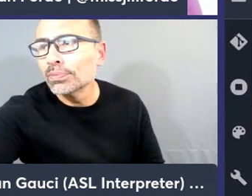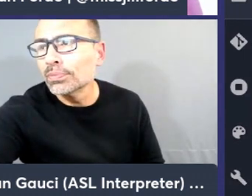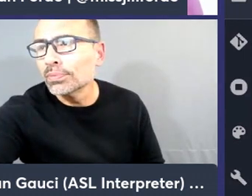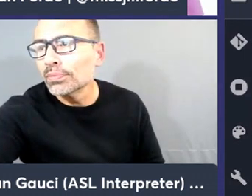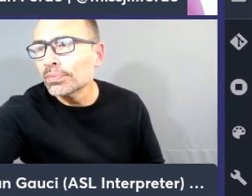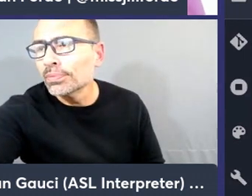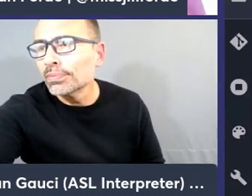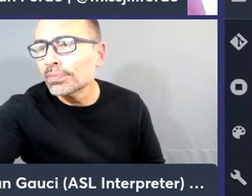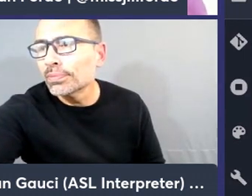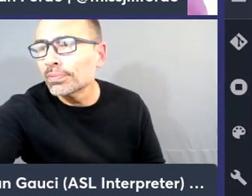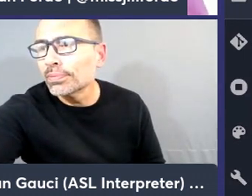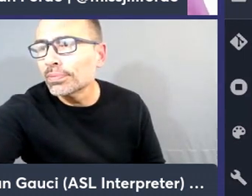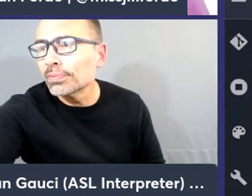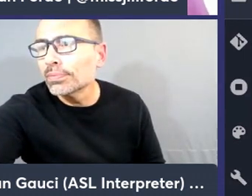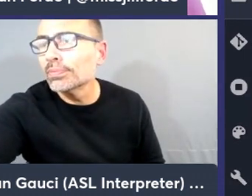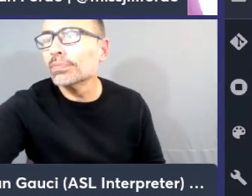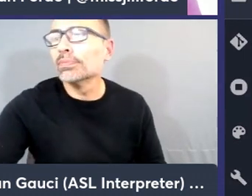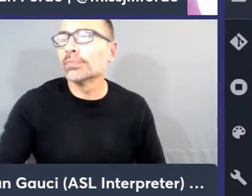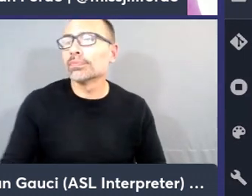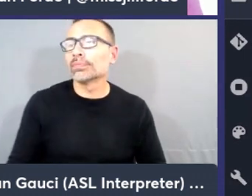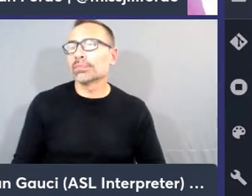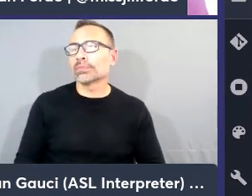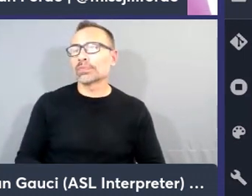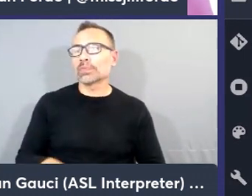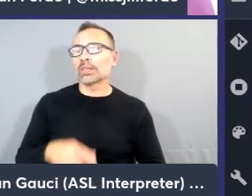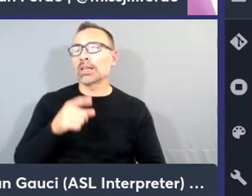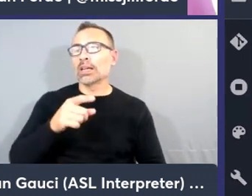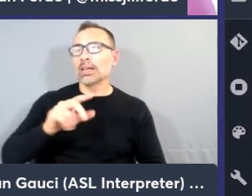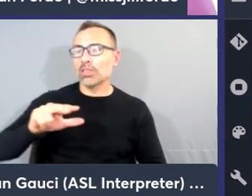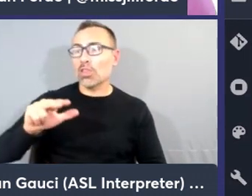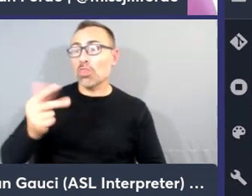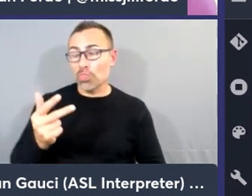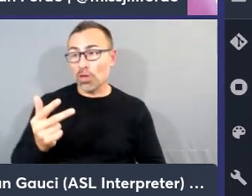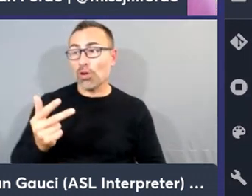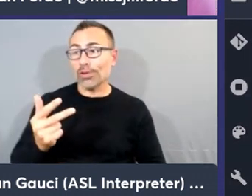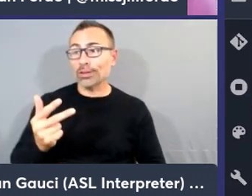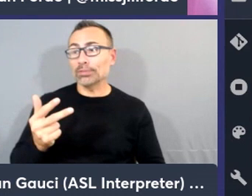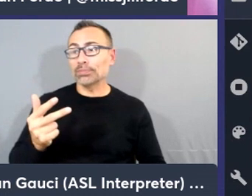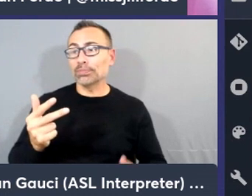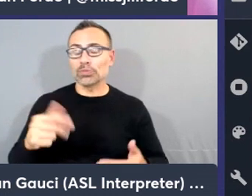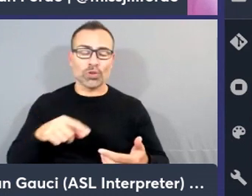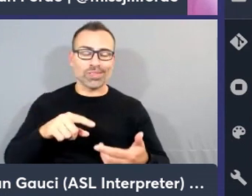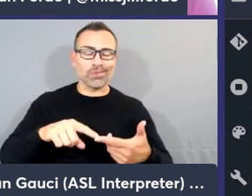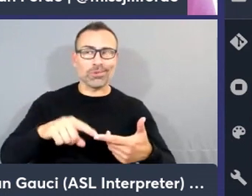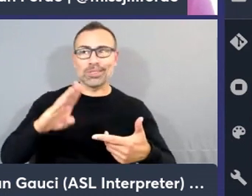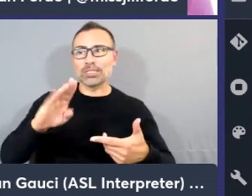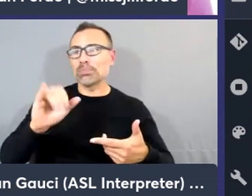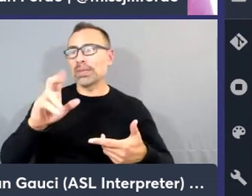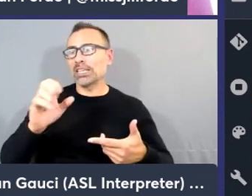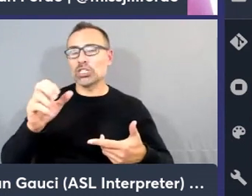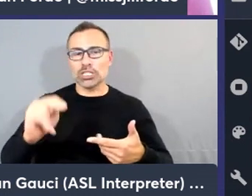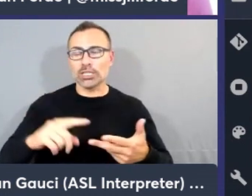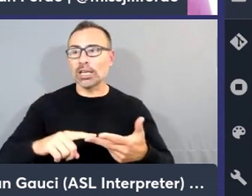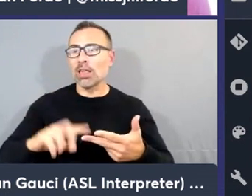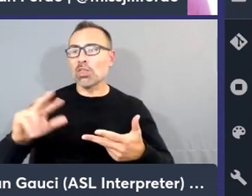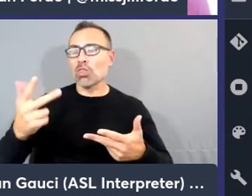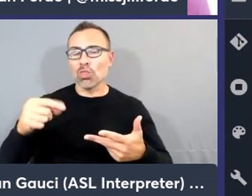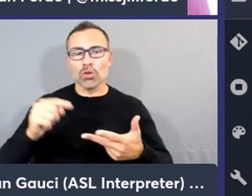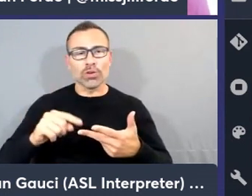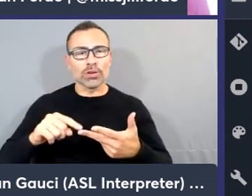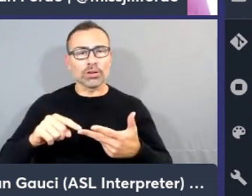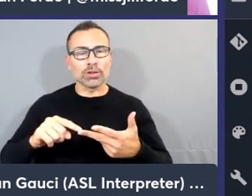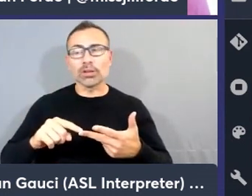Bayesian strategy is about. The third recent strategy that we launched recently is state-of-the-art strategy, where it's